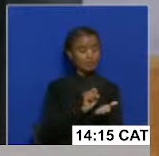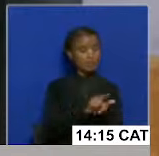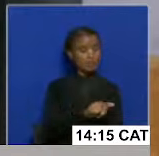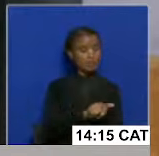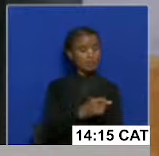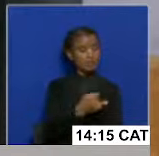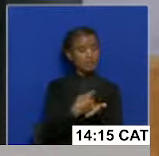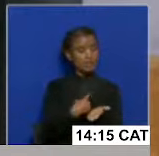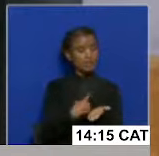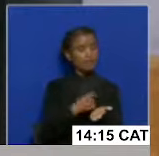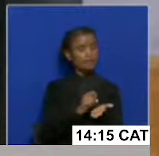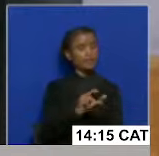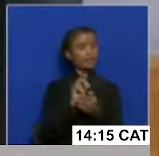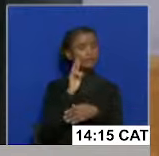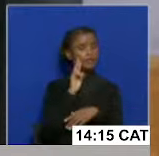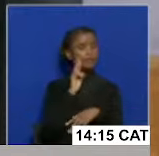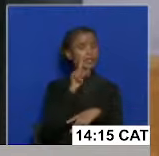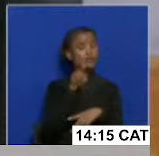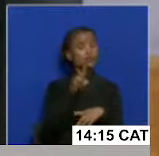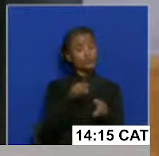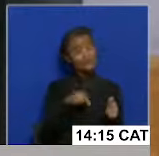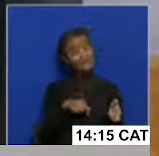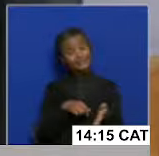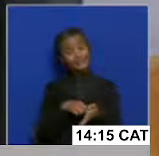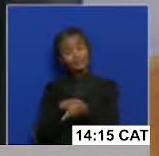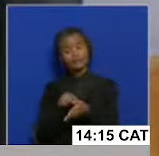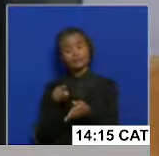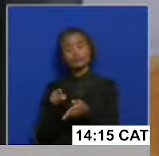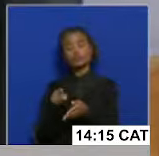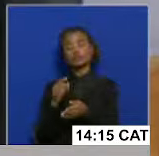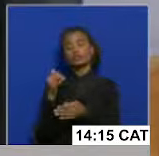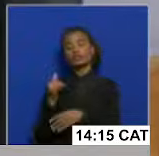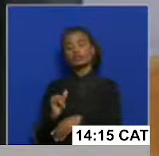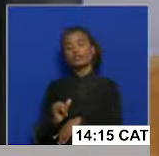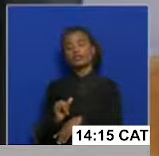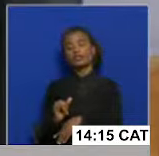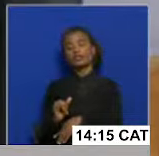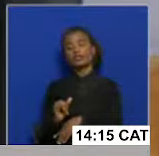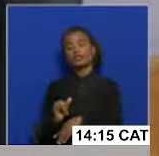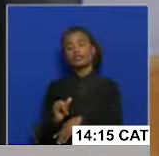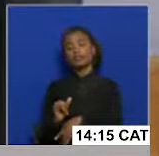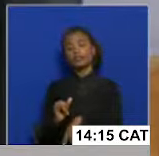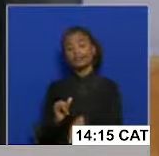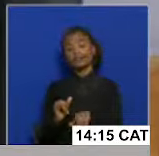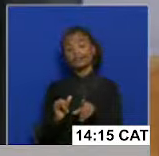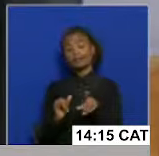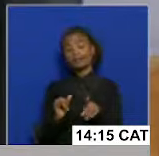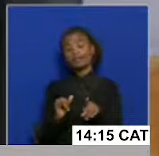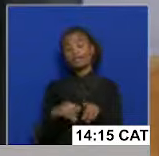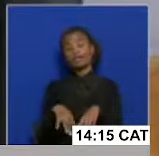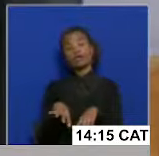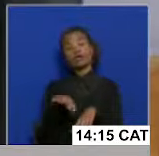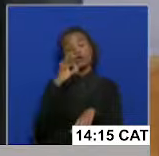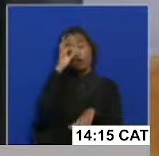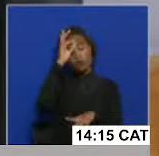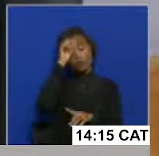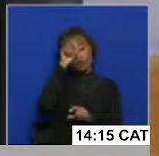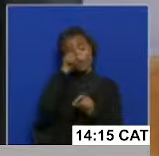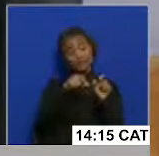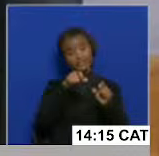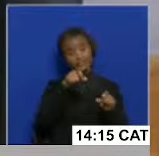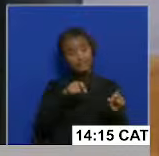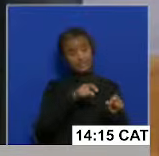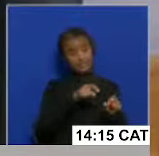if these officers resigned, that would make Makakula happy. So you were responsible to